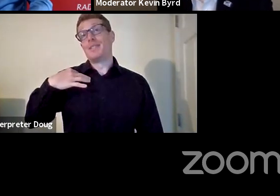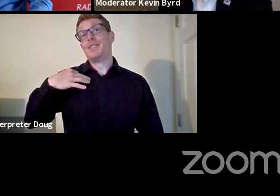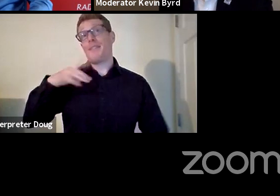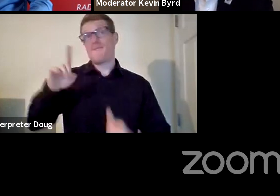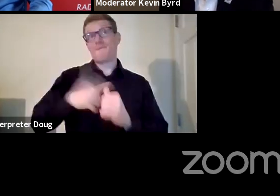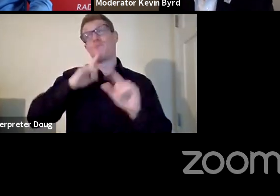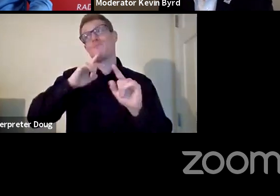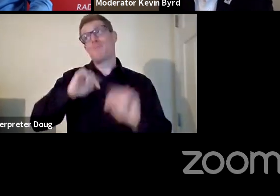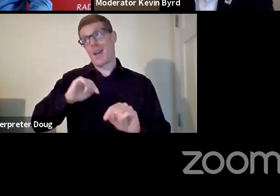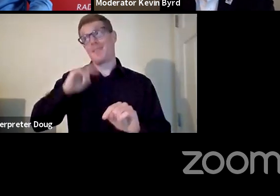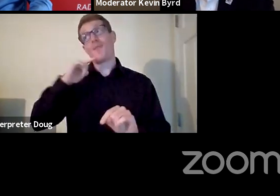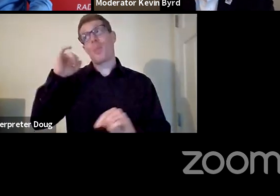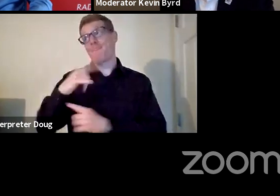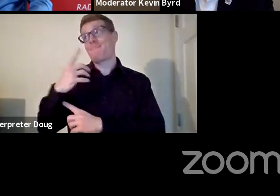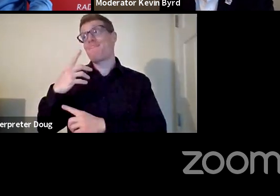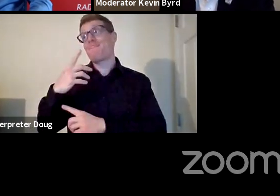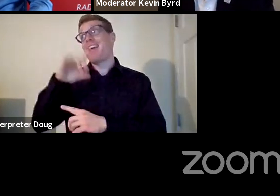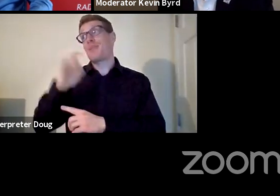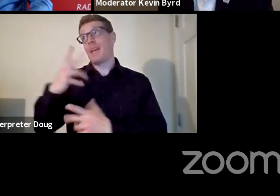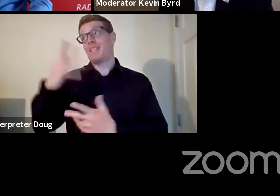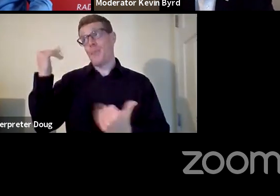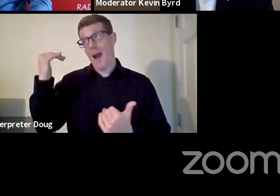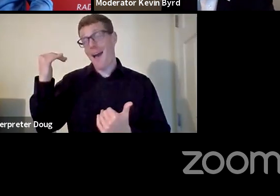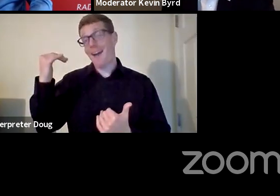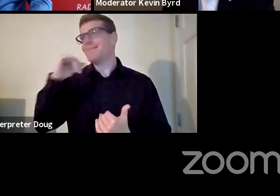question, because it's not applicable.